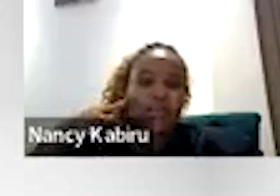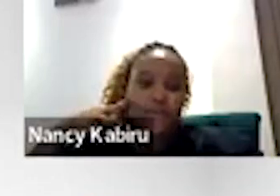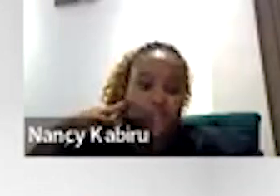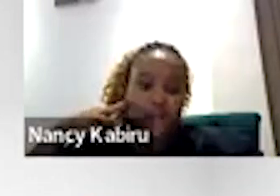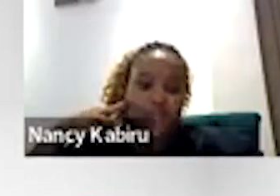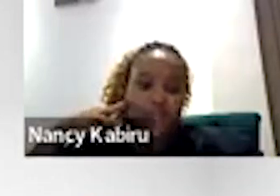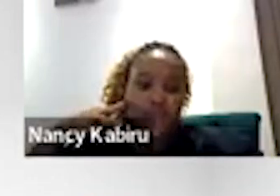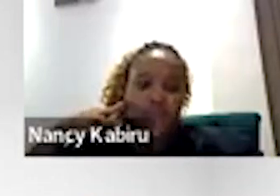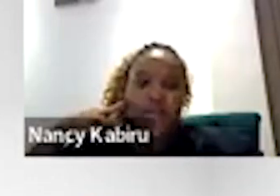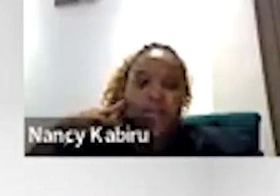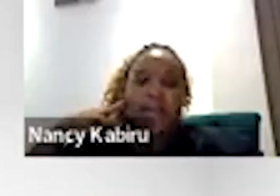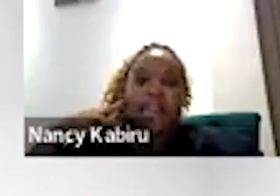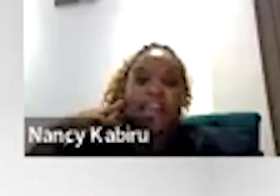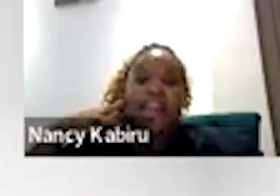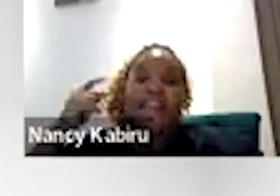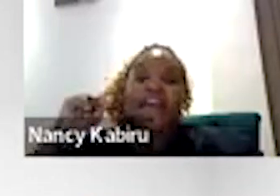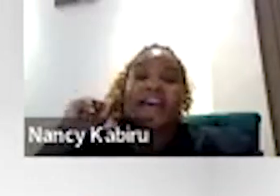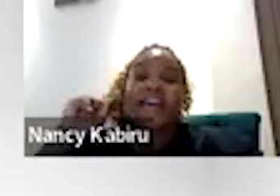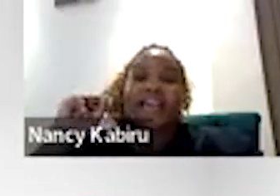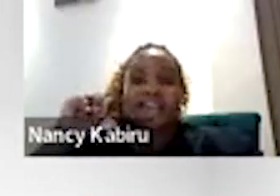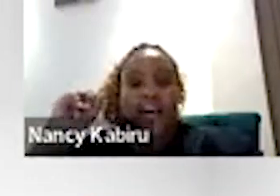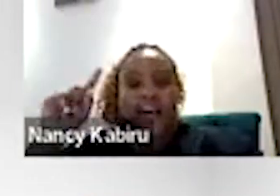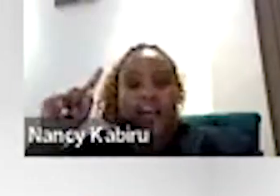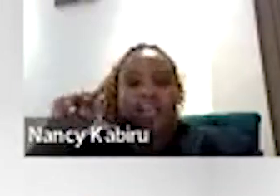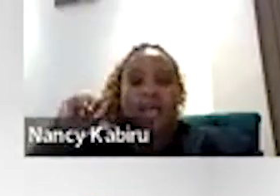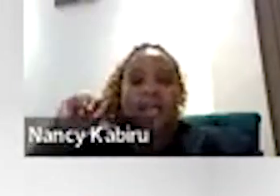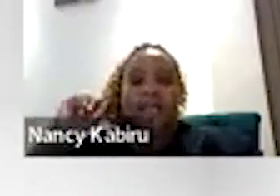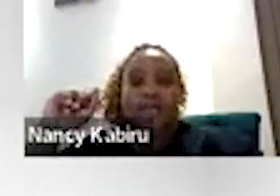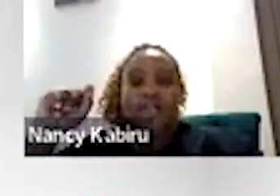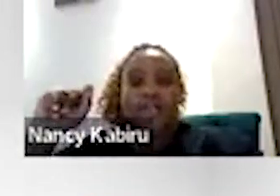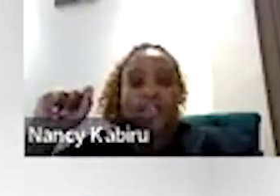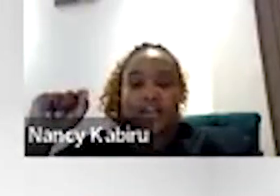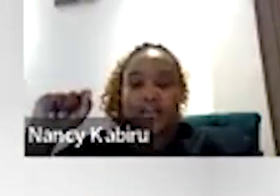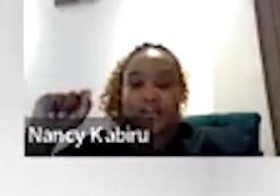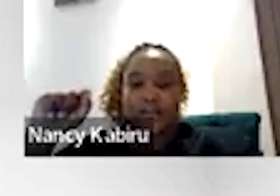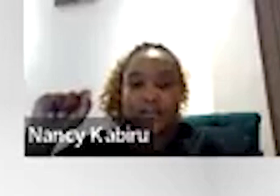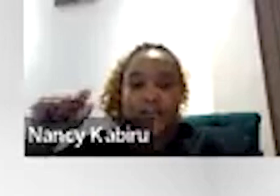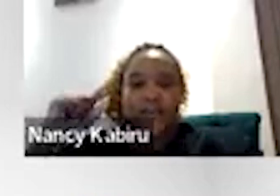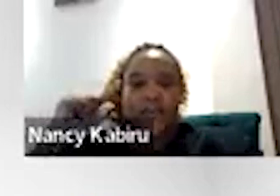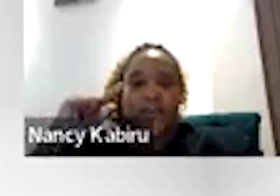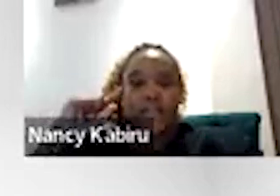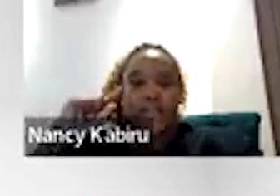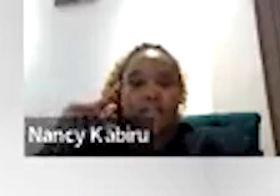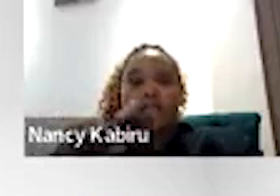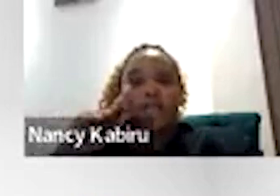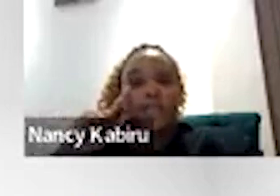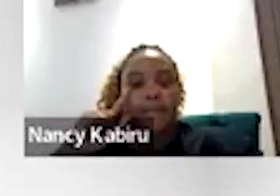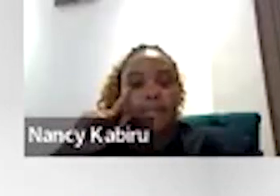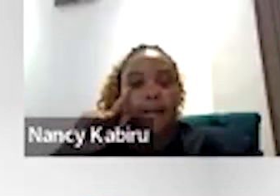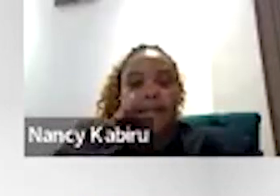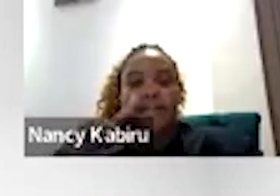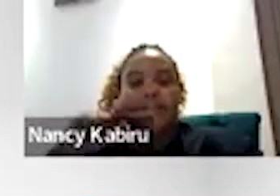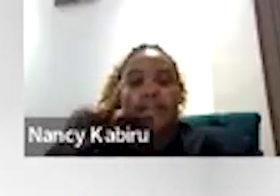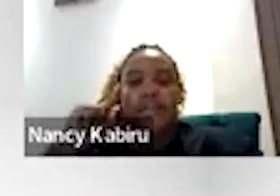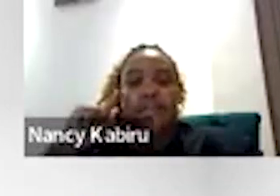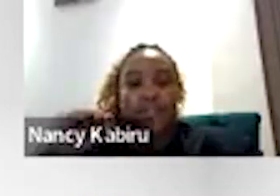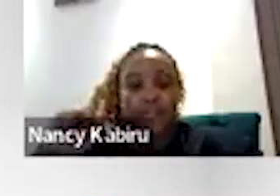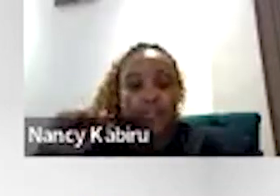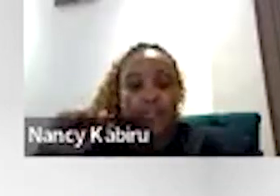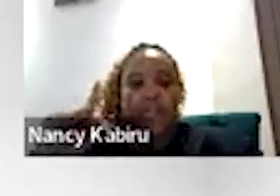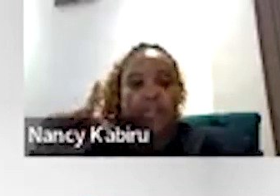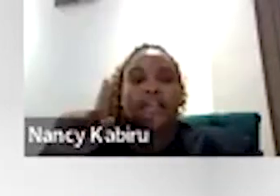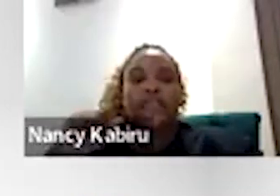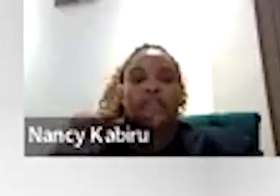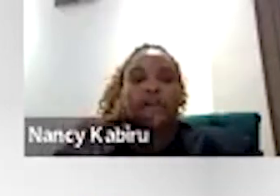probably will prescribe for you. And then there is art and music therapy. And if for the purposes